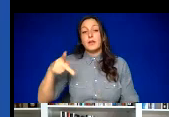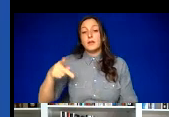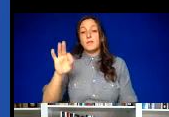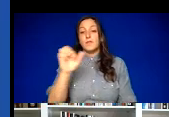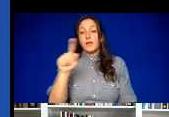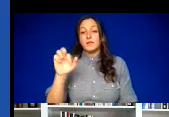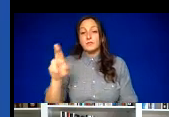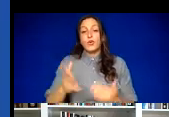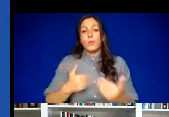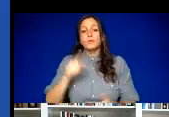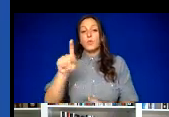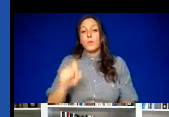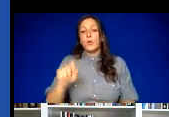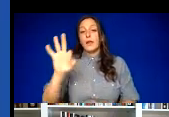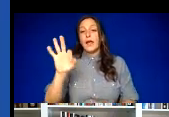1.9 million Moderna, and